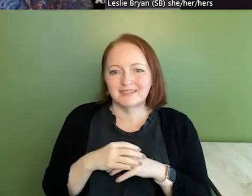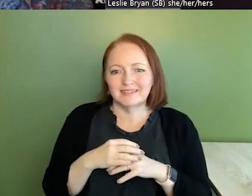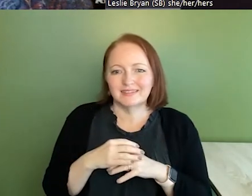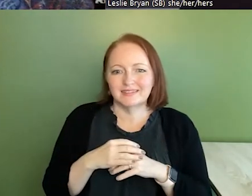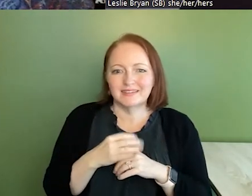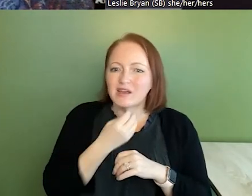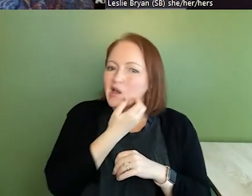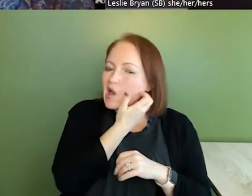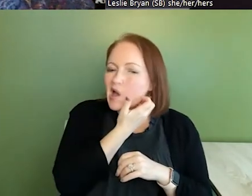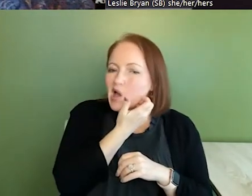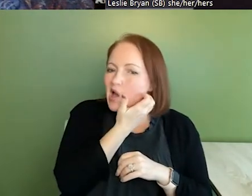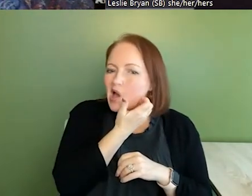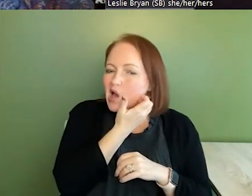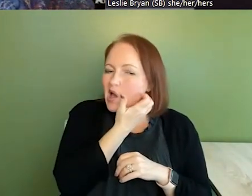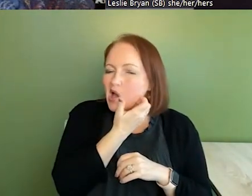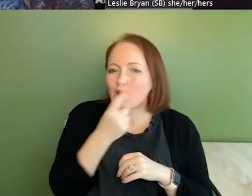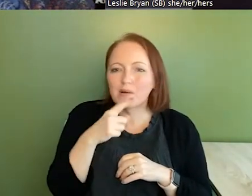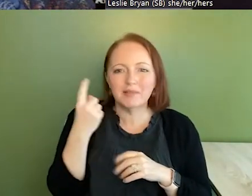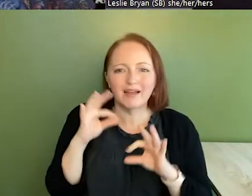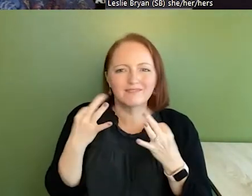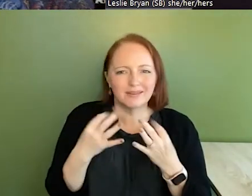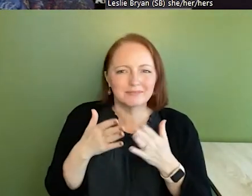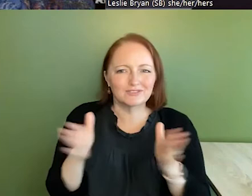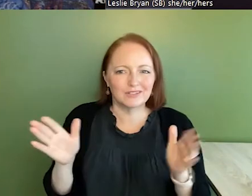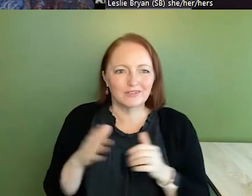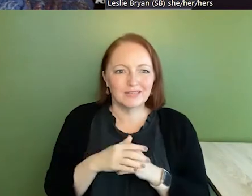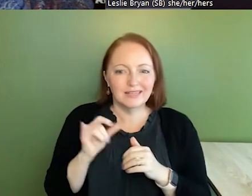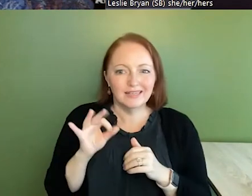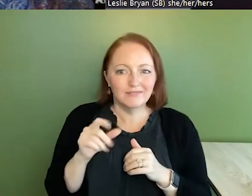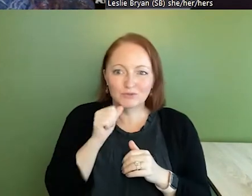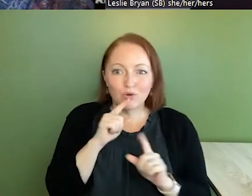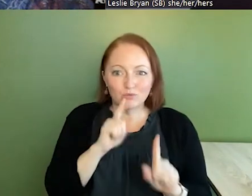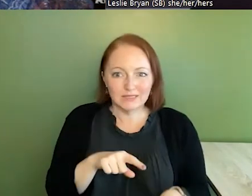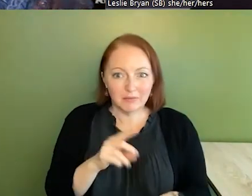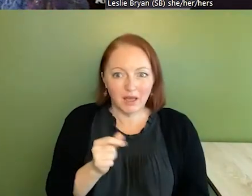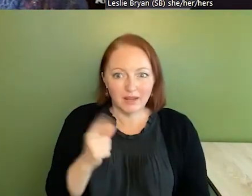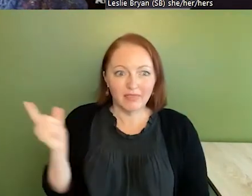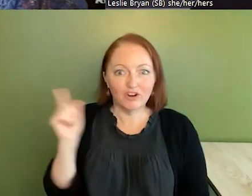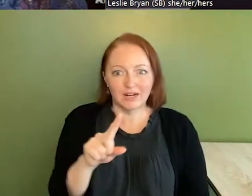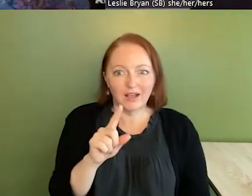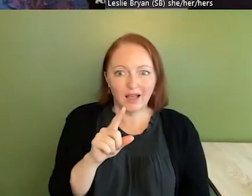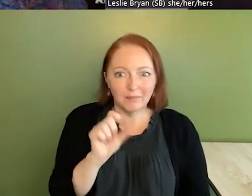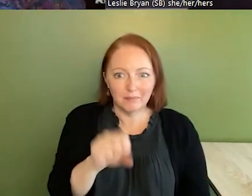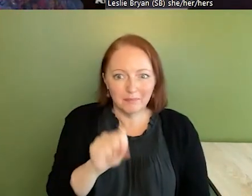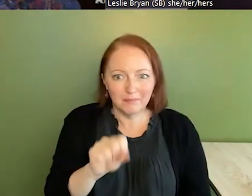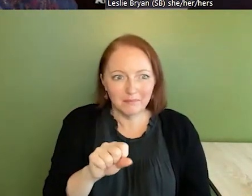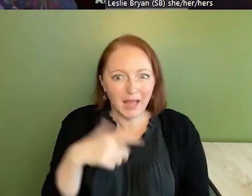or, you know, just any like Black family members in general, like if you don't respond, they're coming to get you.